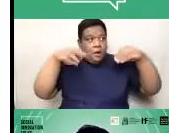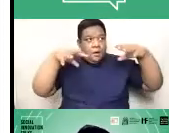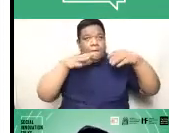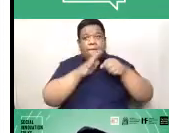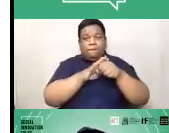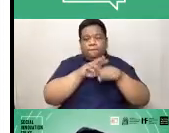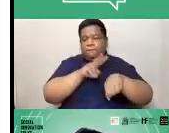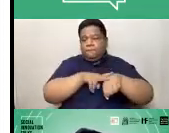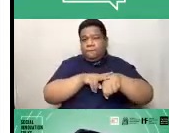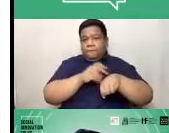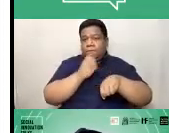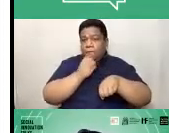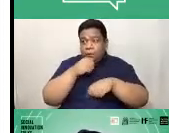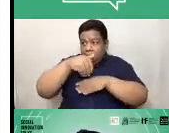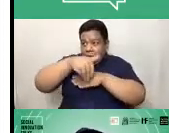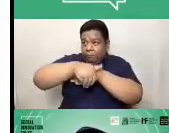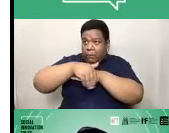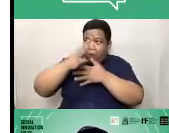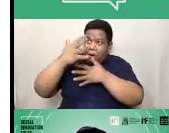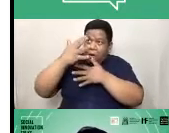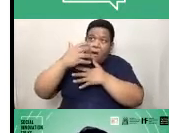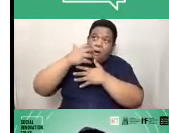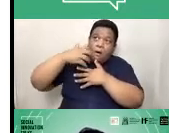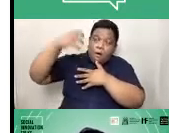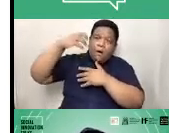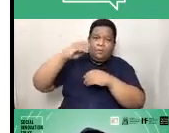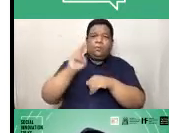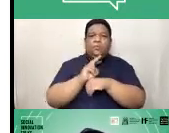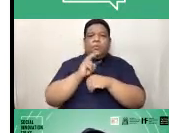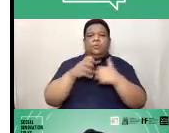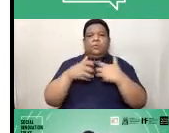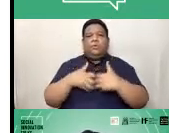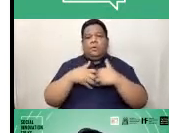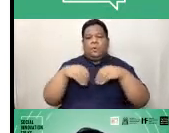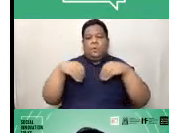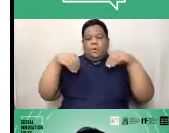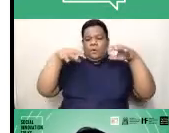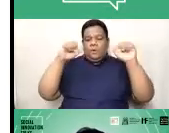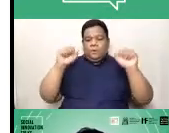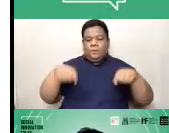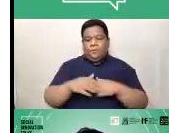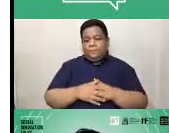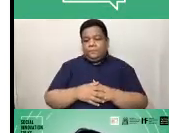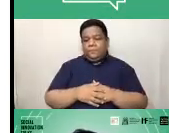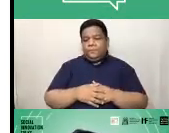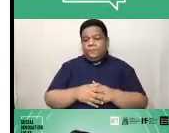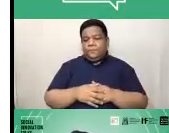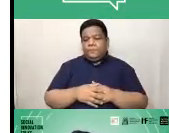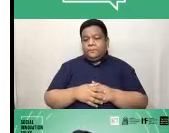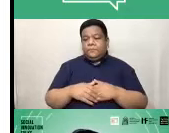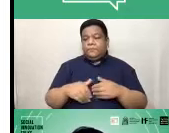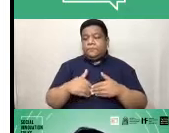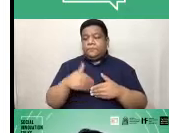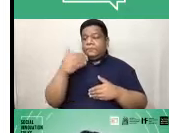at night, when there's no solar power, they can use it to power themselves. Another form of analysis. So the next one